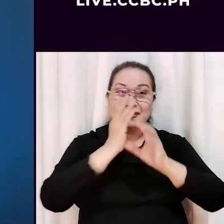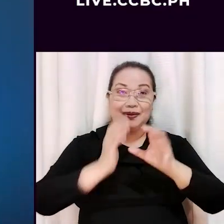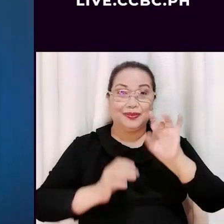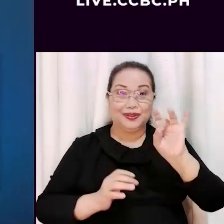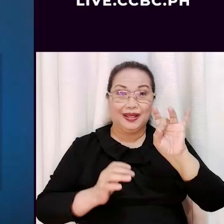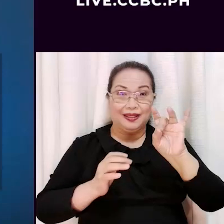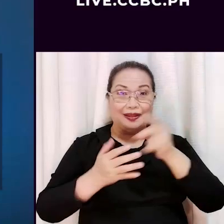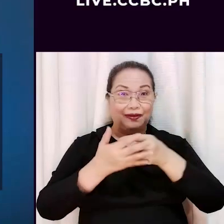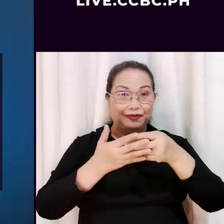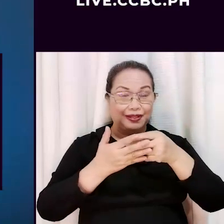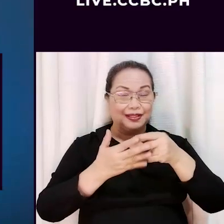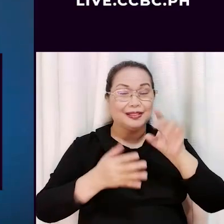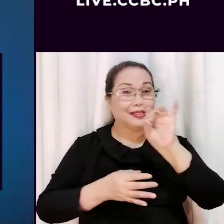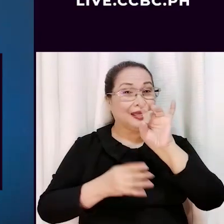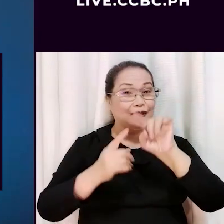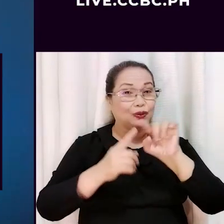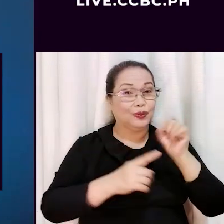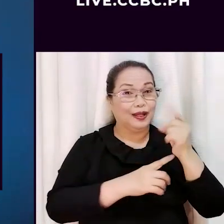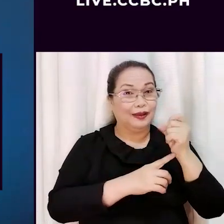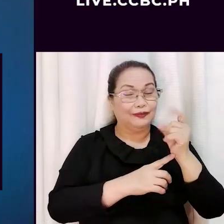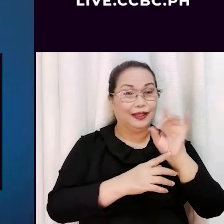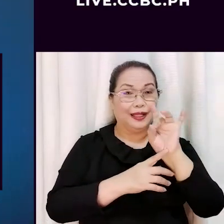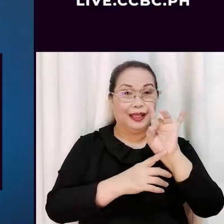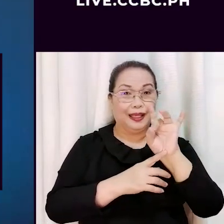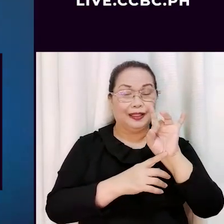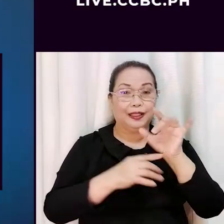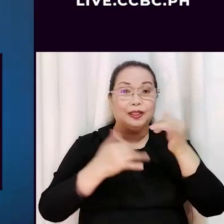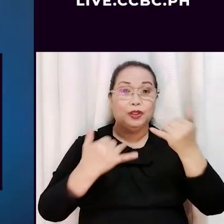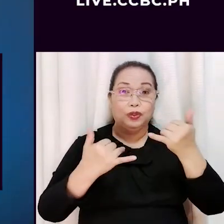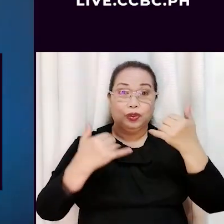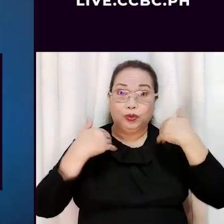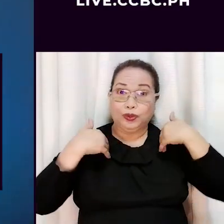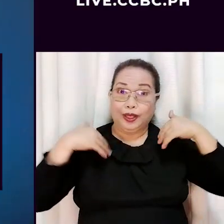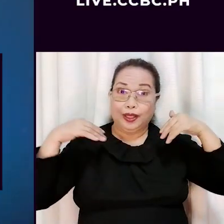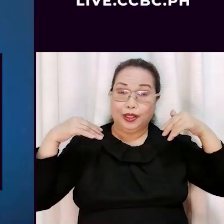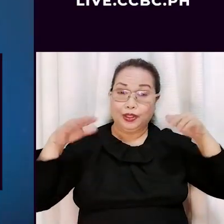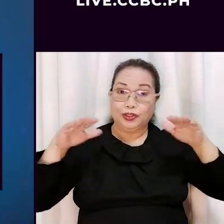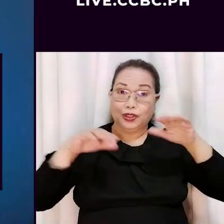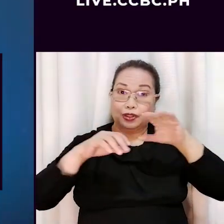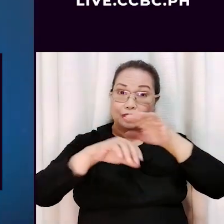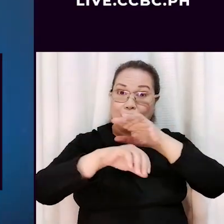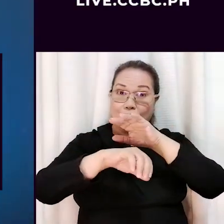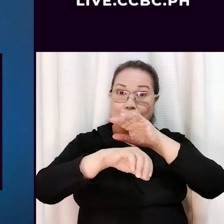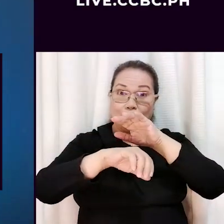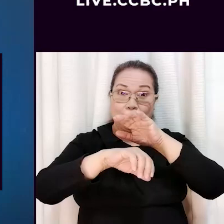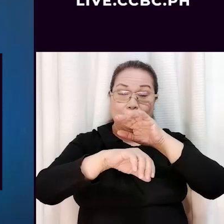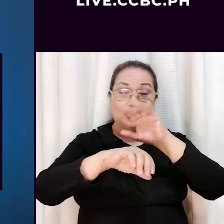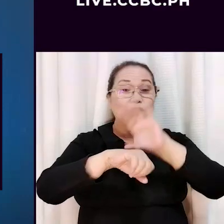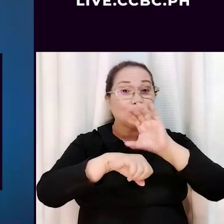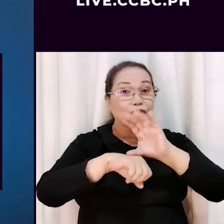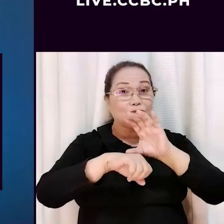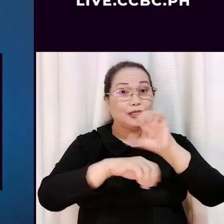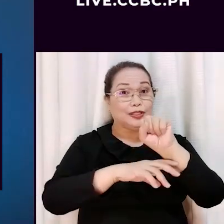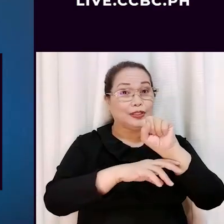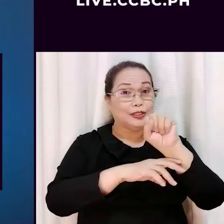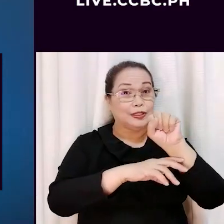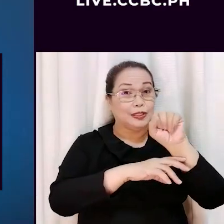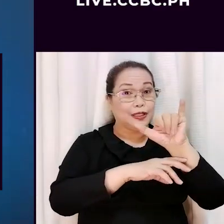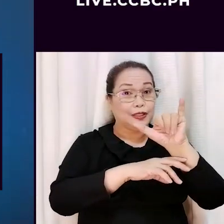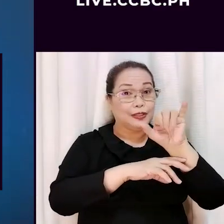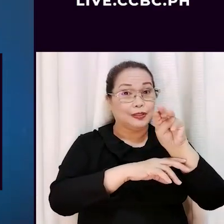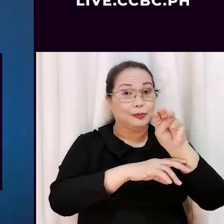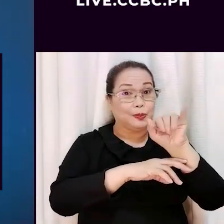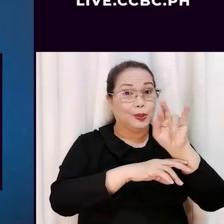8 to 11. Verse 8, "And to the angel of the church in Smyrna write, these